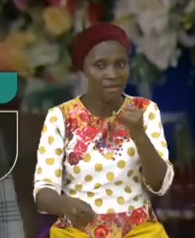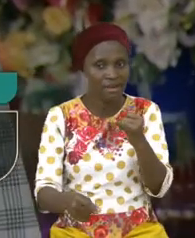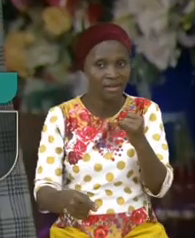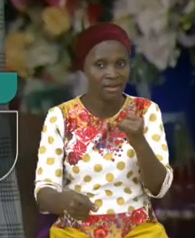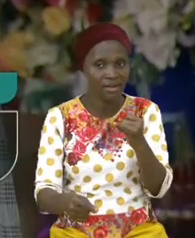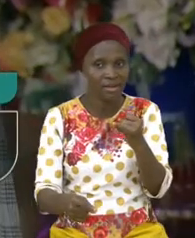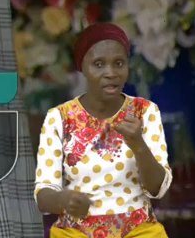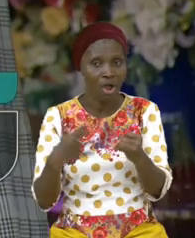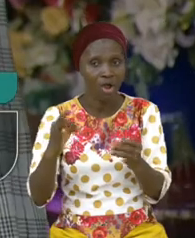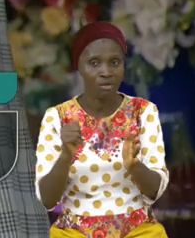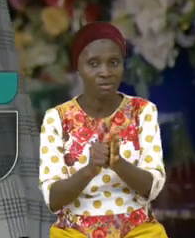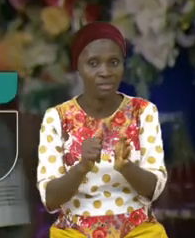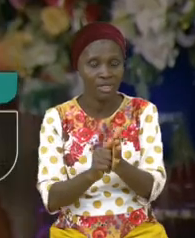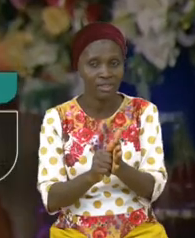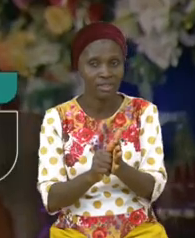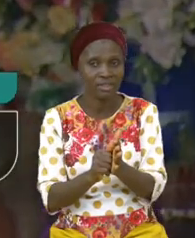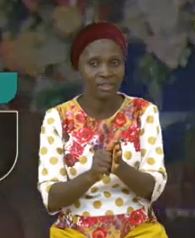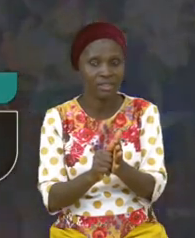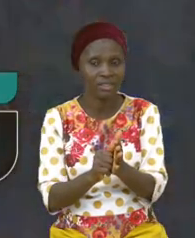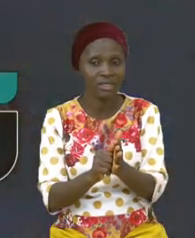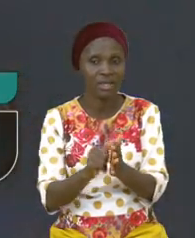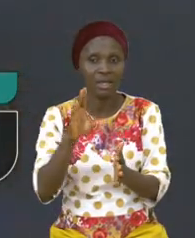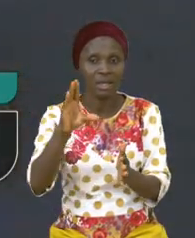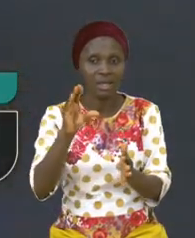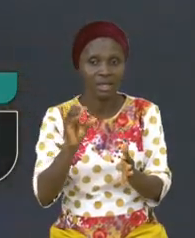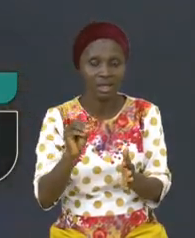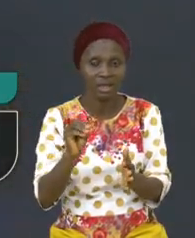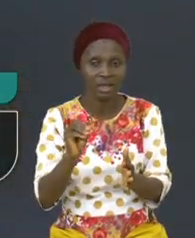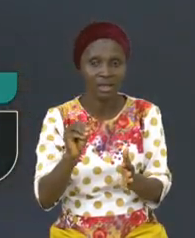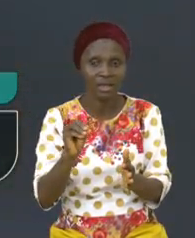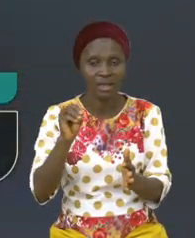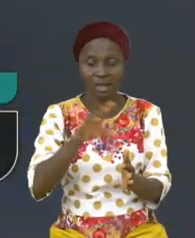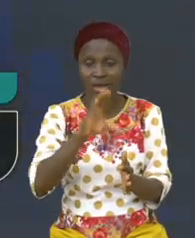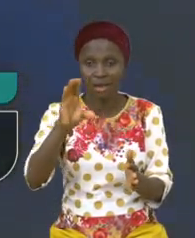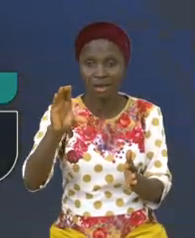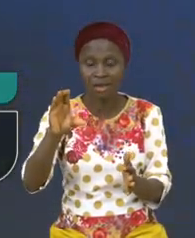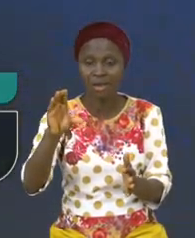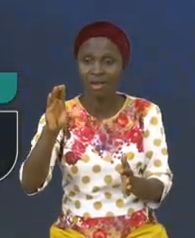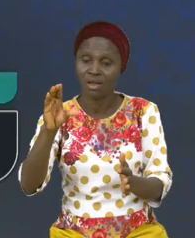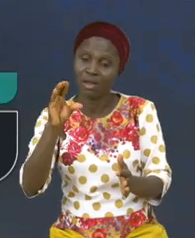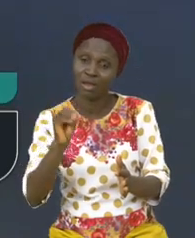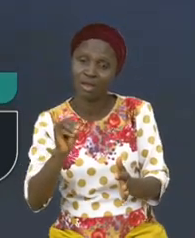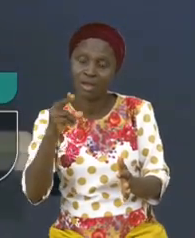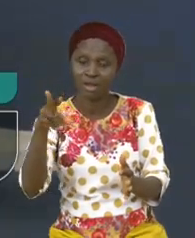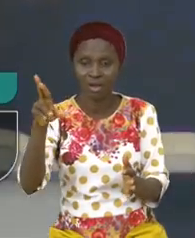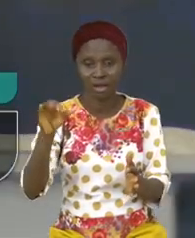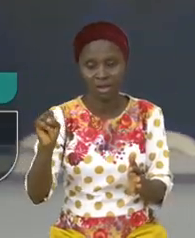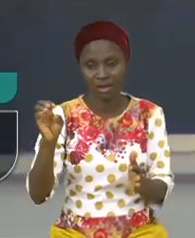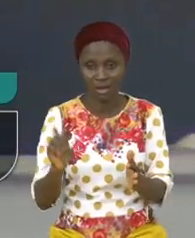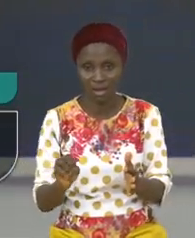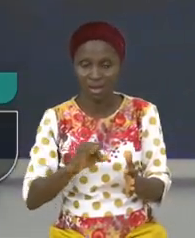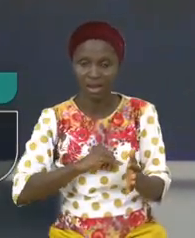end of that course. Endure hardness. I take up the book, and the vocabulary of